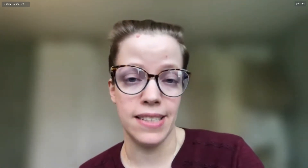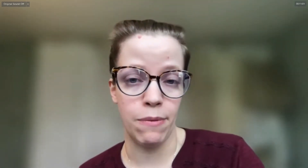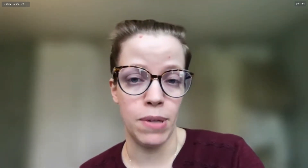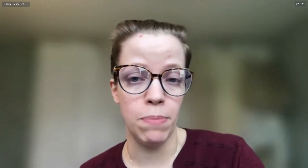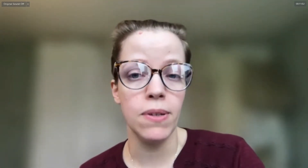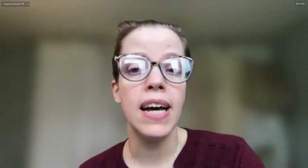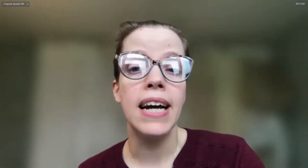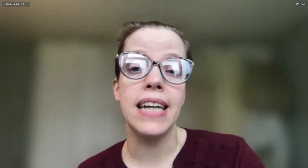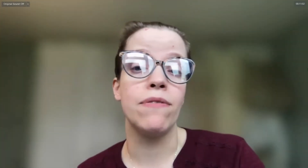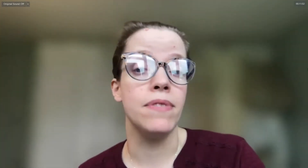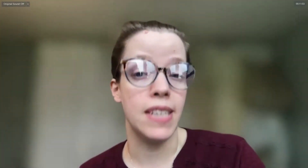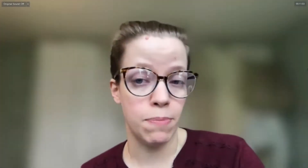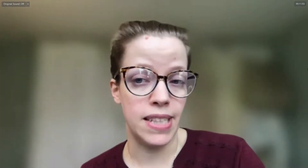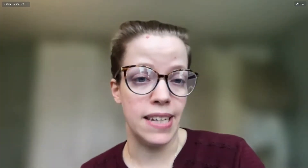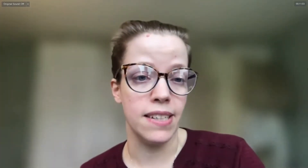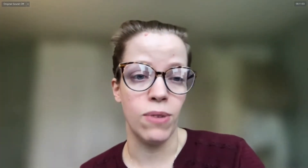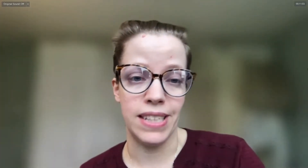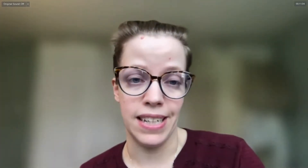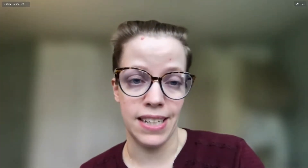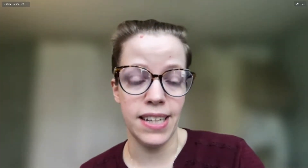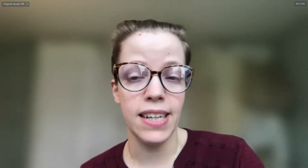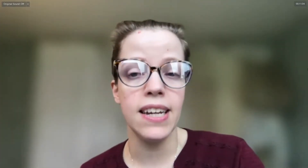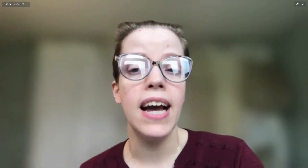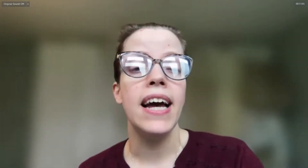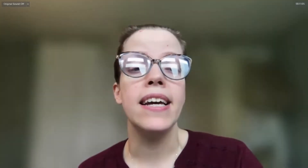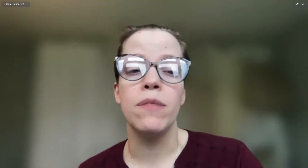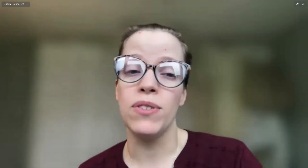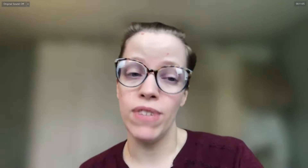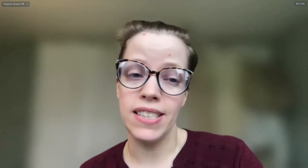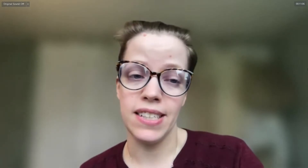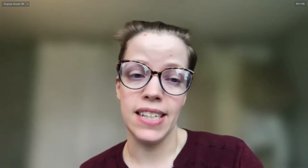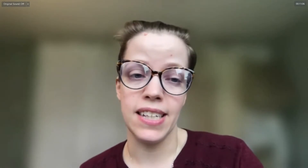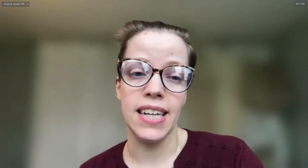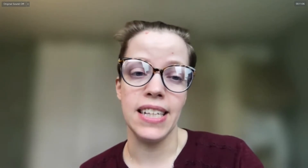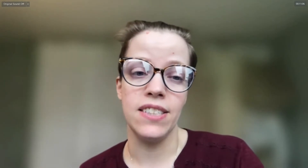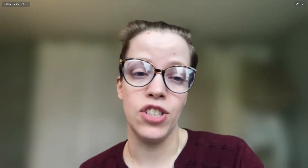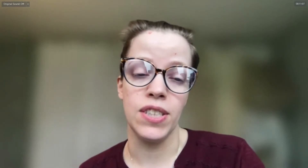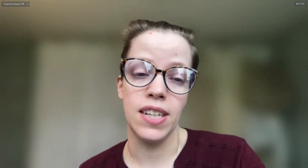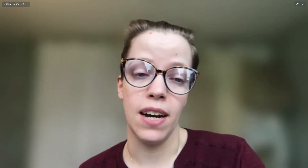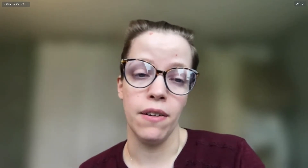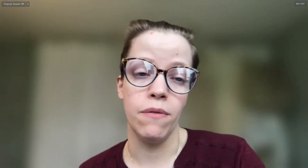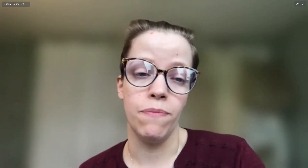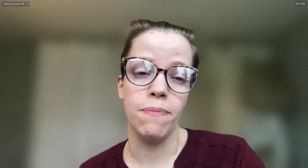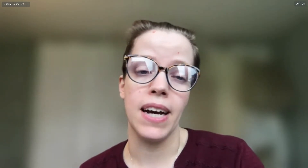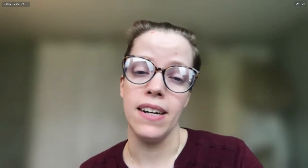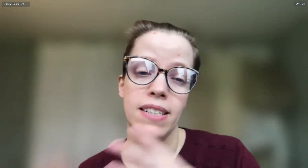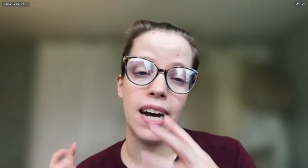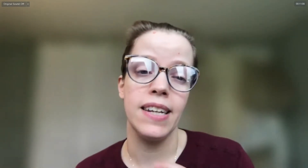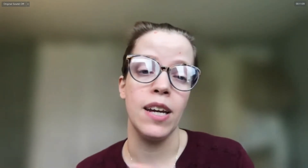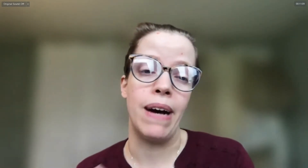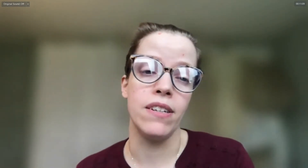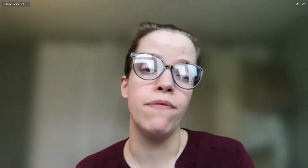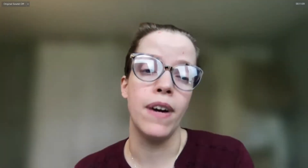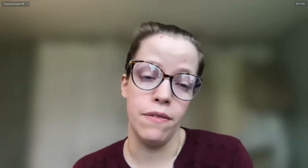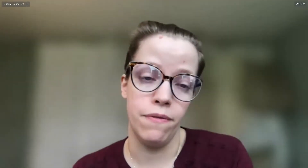made to disabled people, down from 6% in 2019. In the most recent data, it's just a